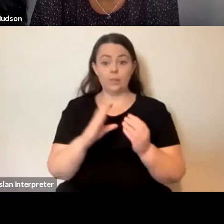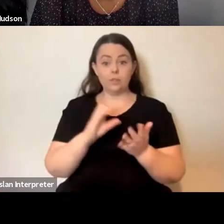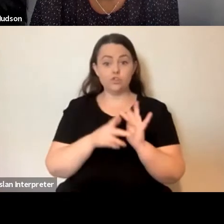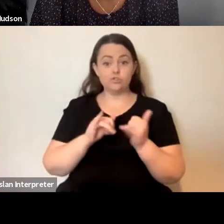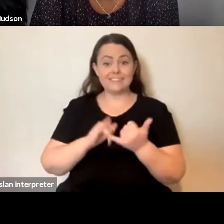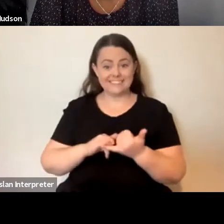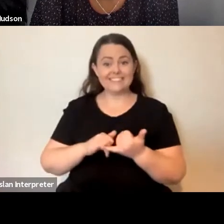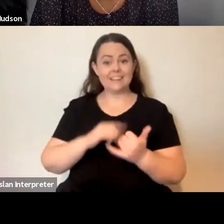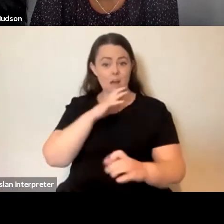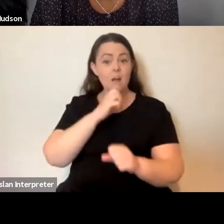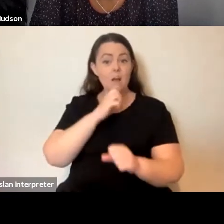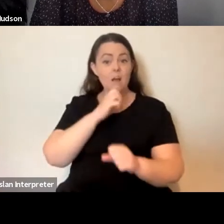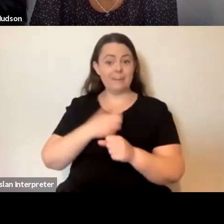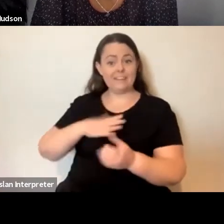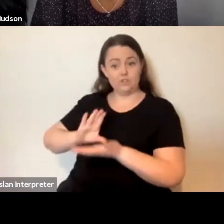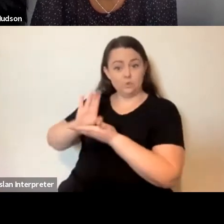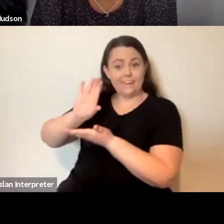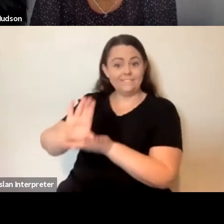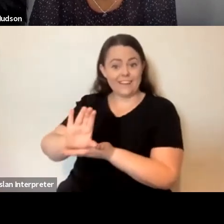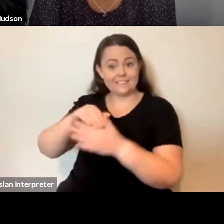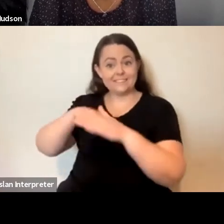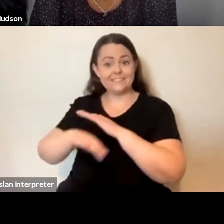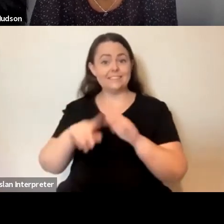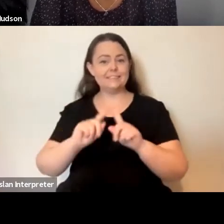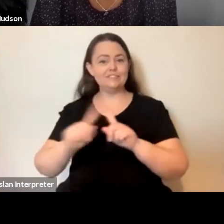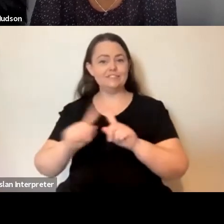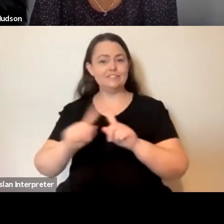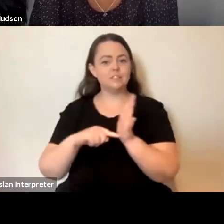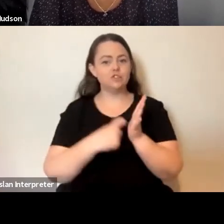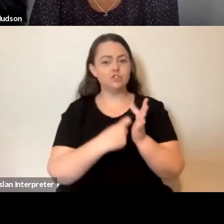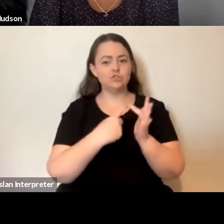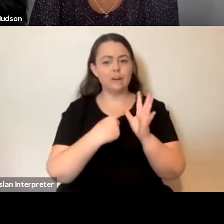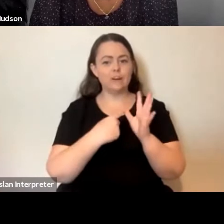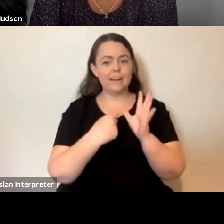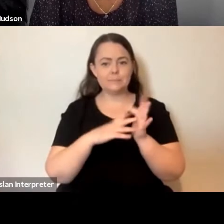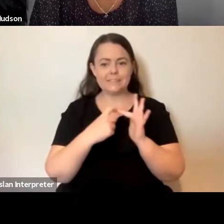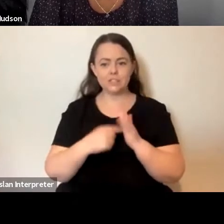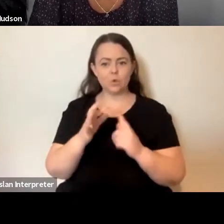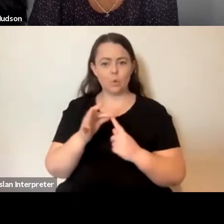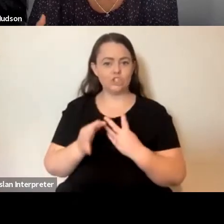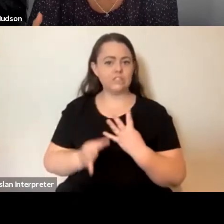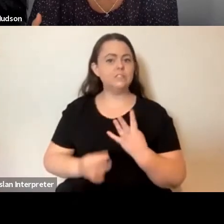those treatment options. And following on, I think, Rachel raised really well that,